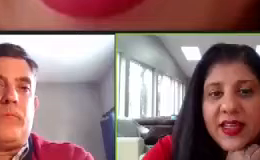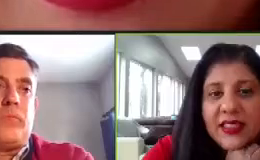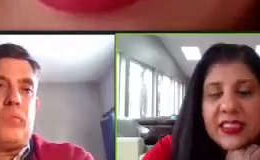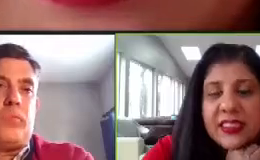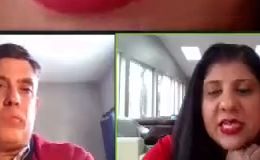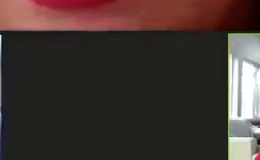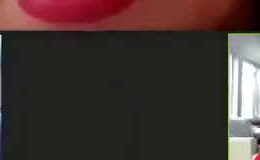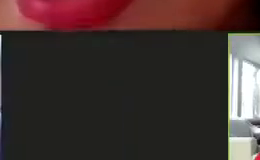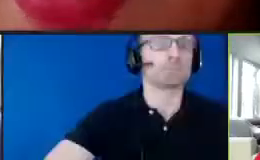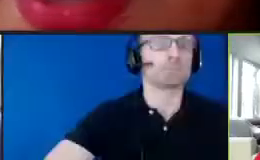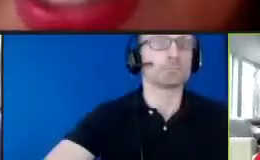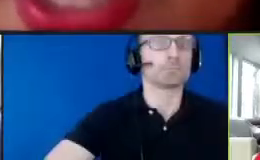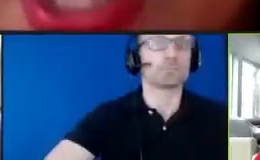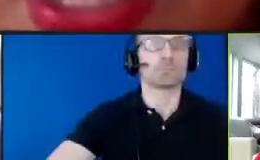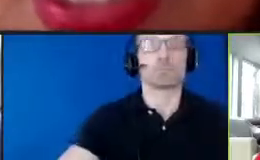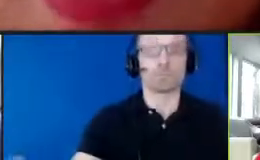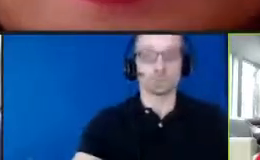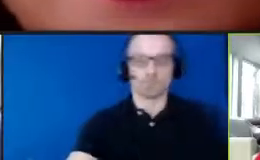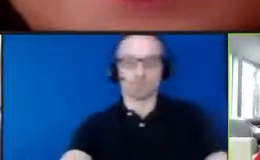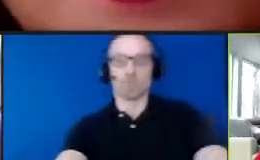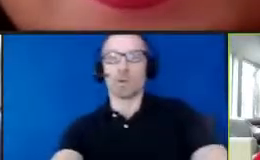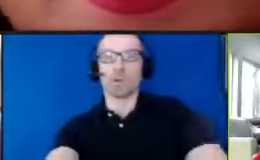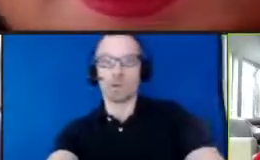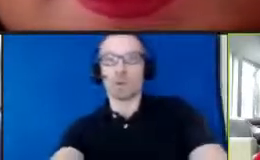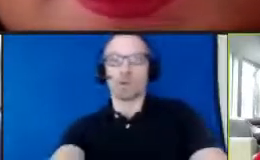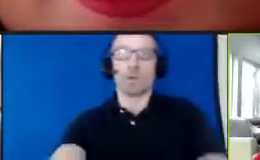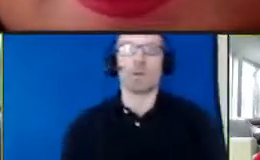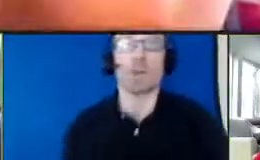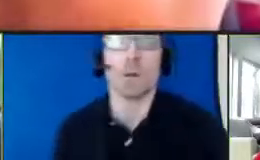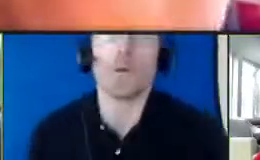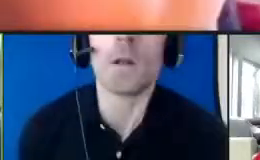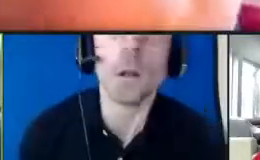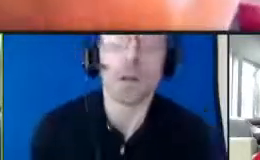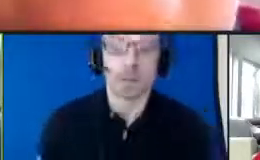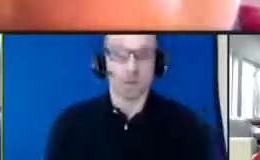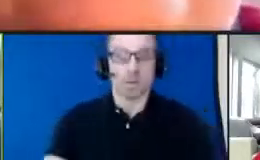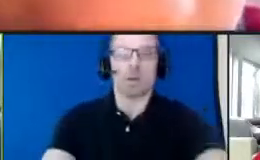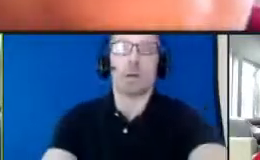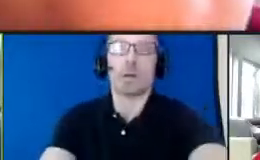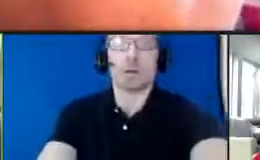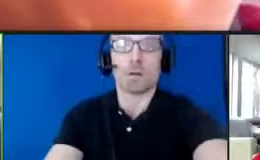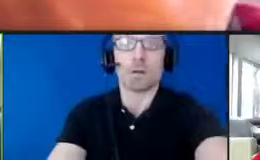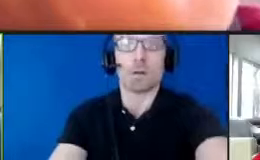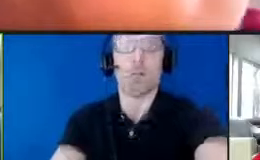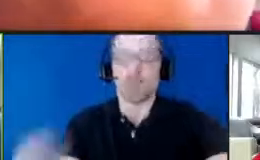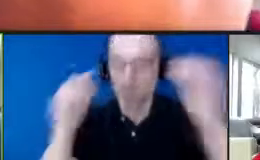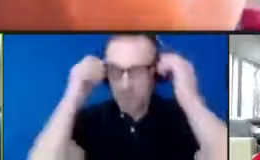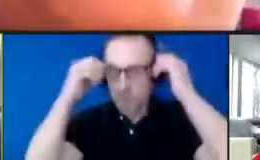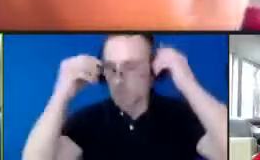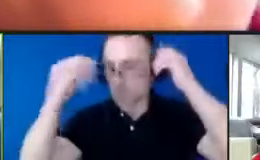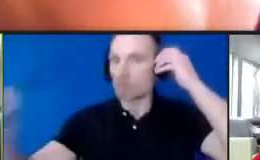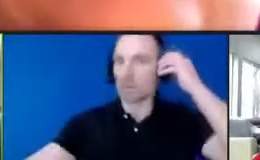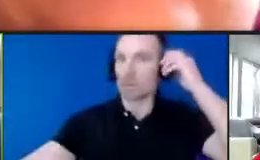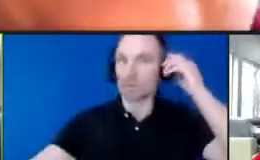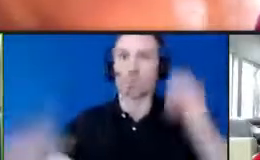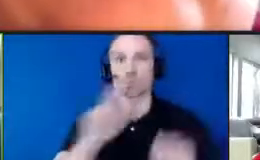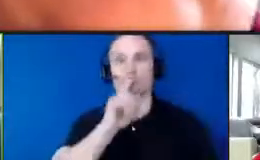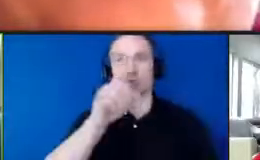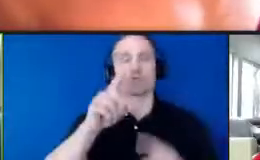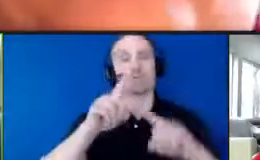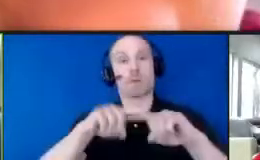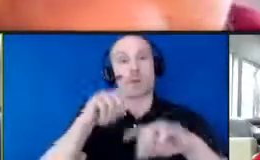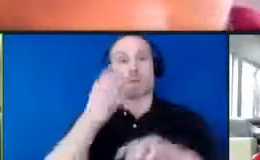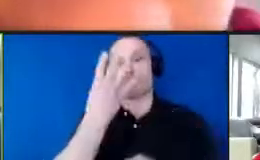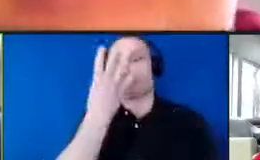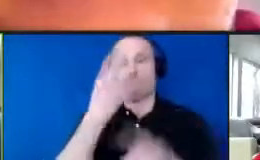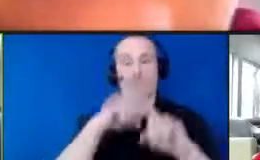these vaccines against the variant strains? Sure, so it depends what variants. There's four big ones in the news. The New